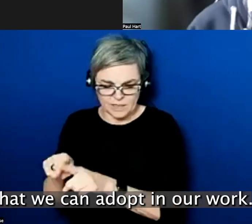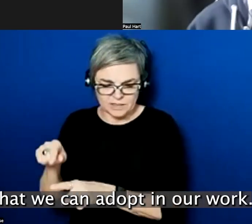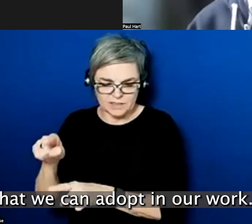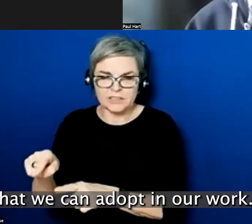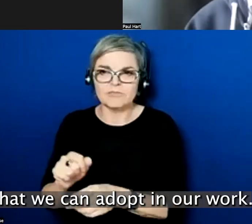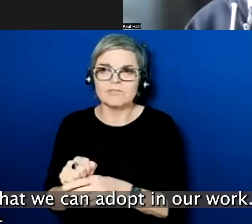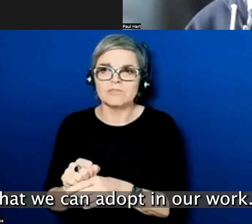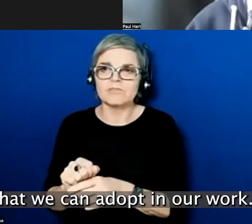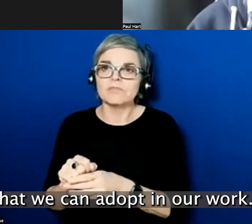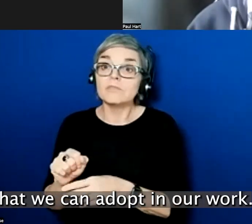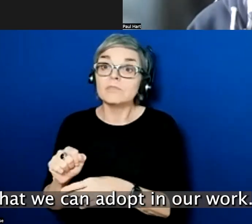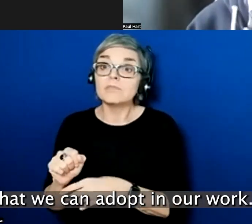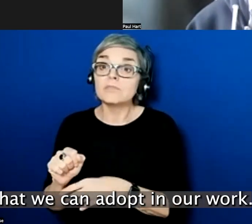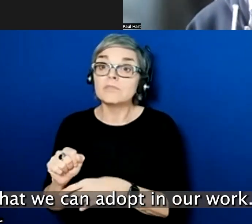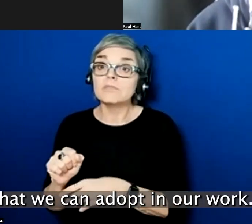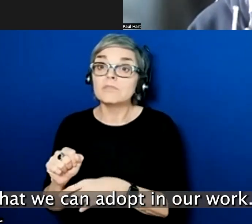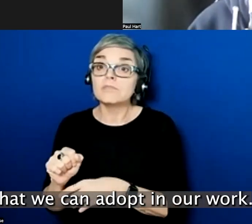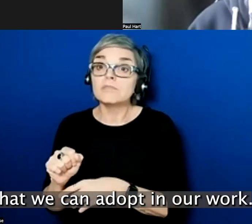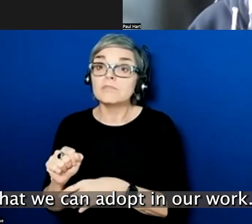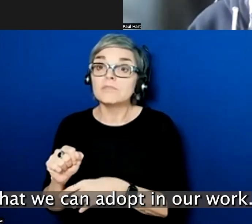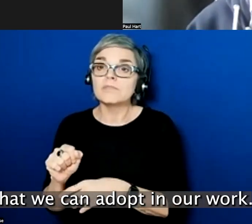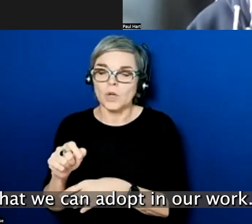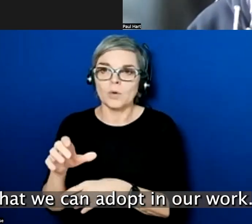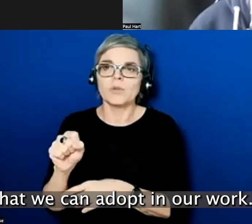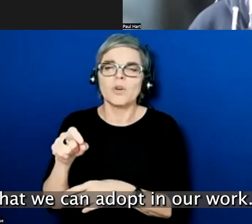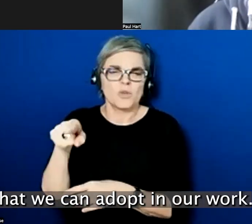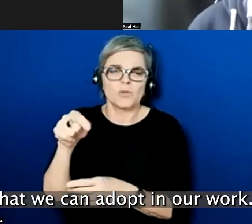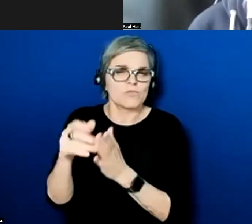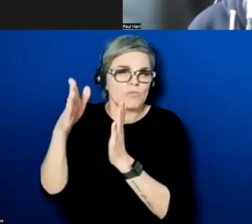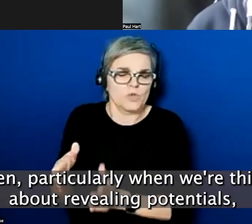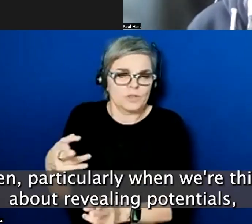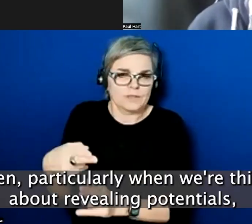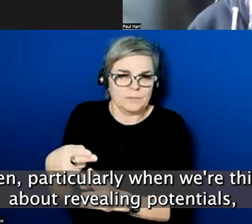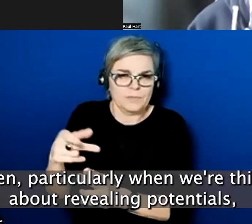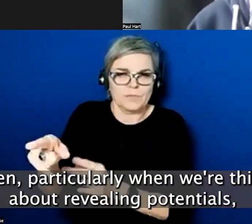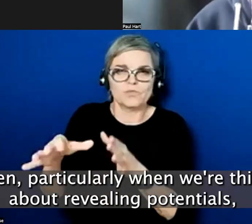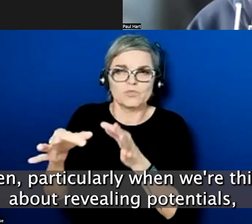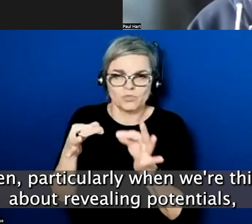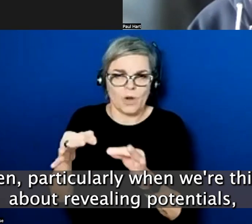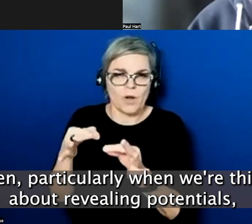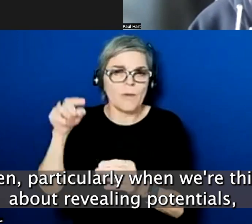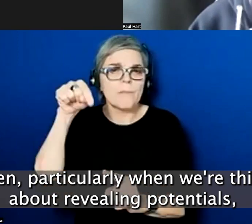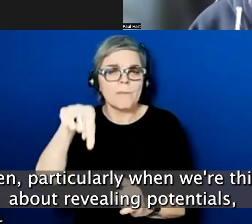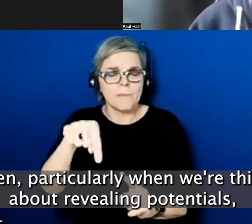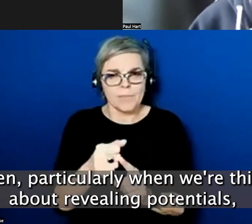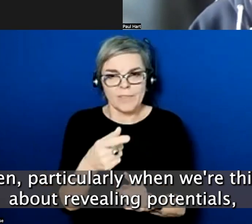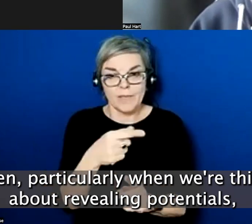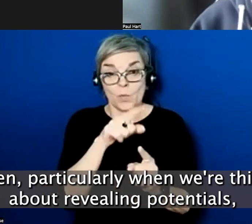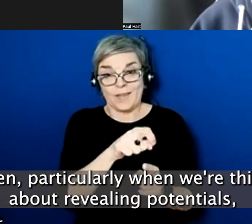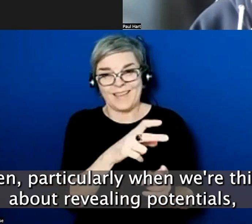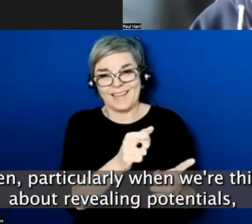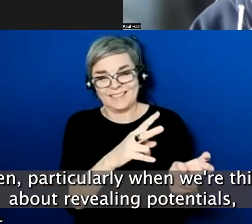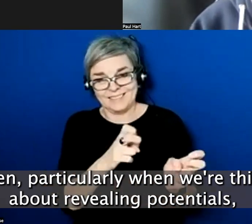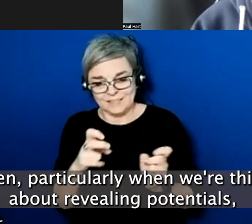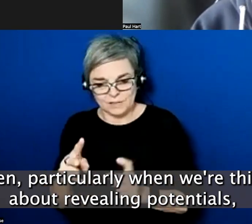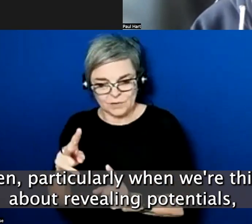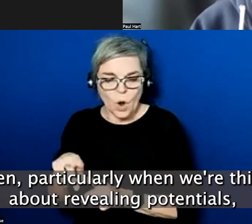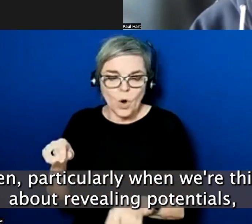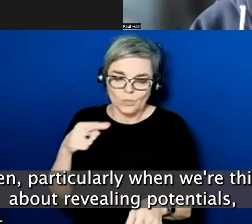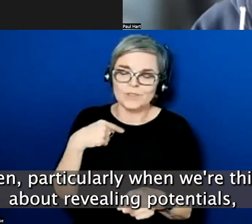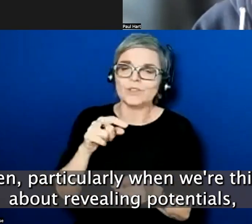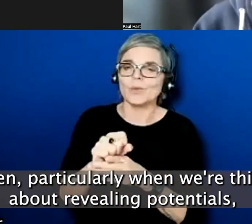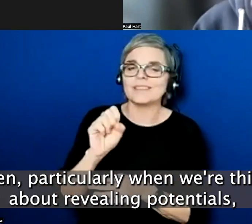that we can adopt in our work. So particularly when we're thinking about